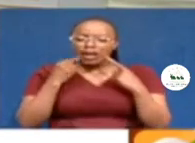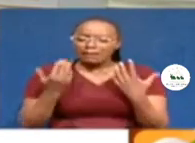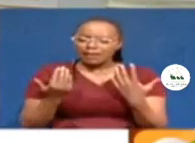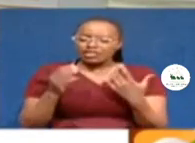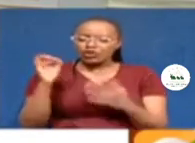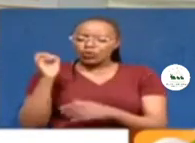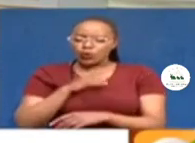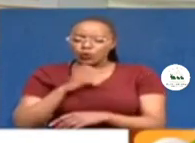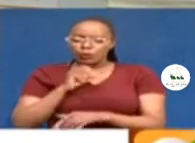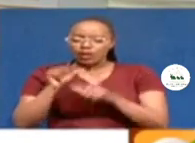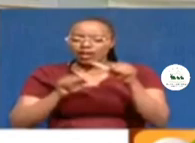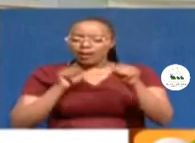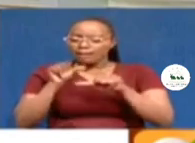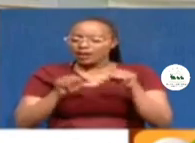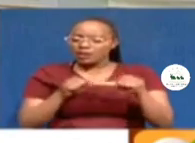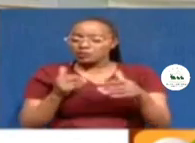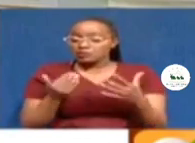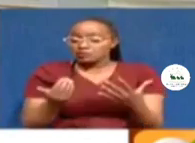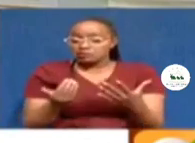about